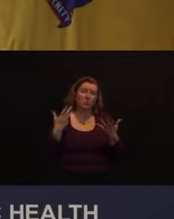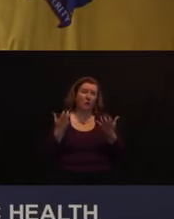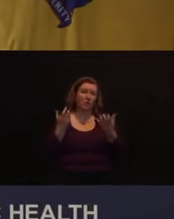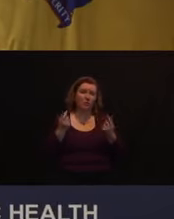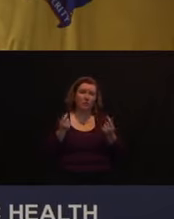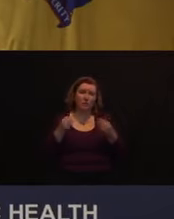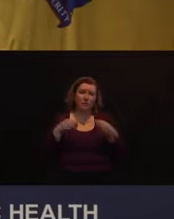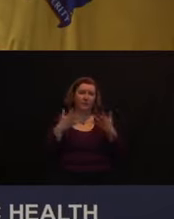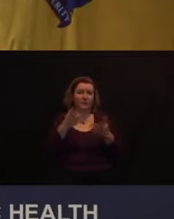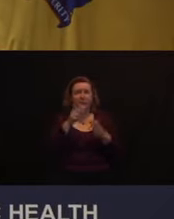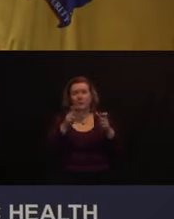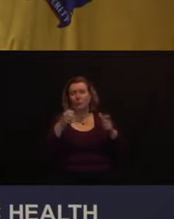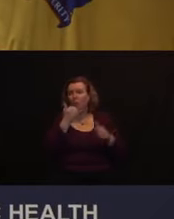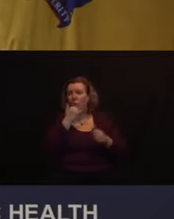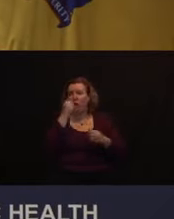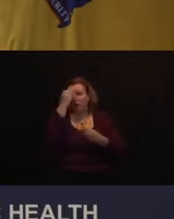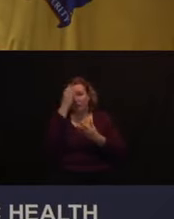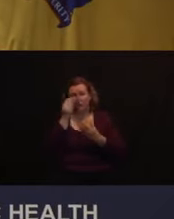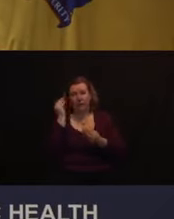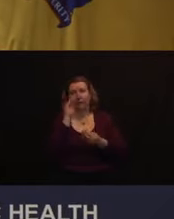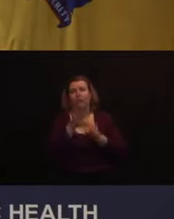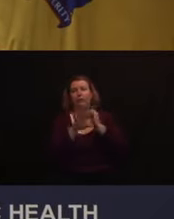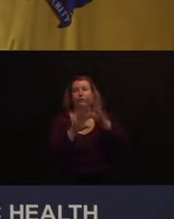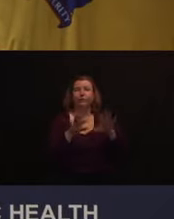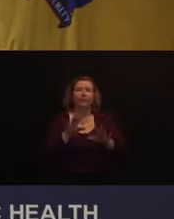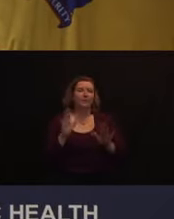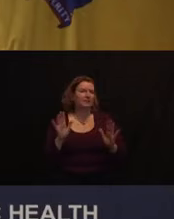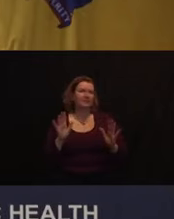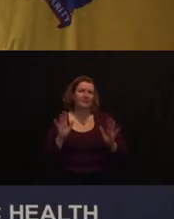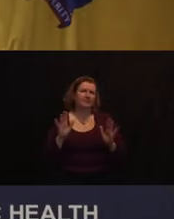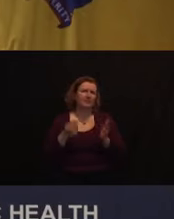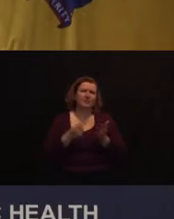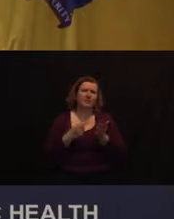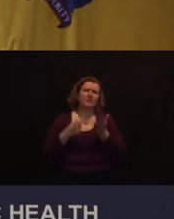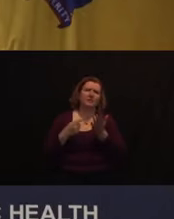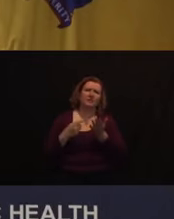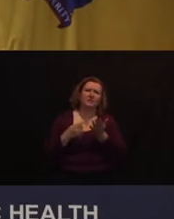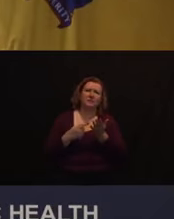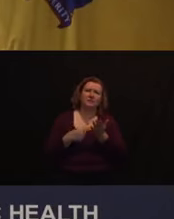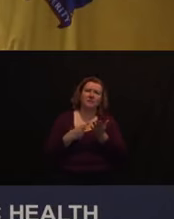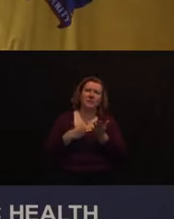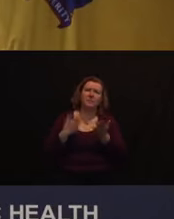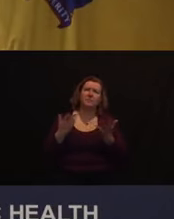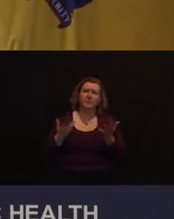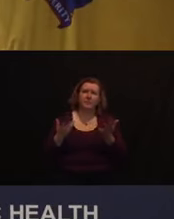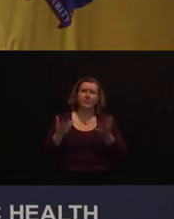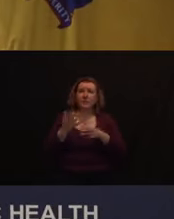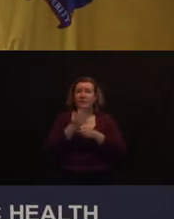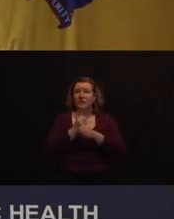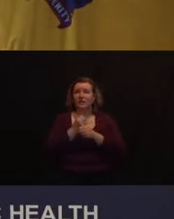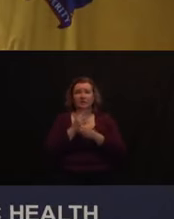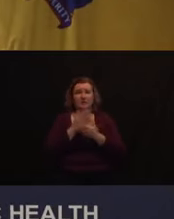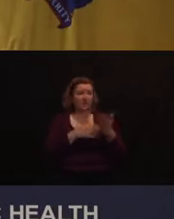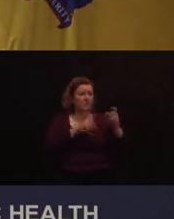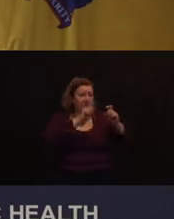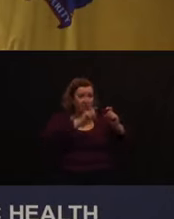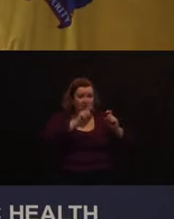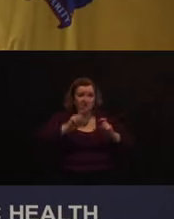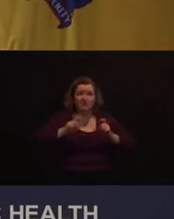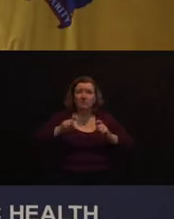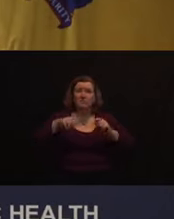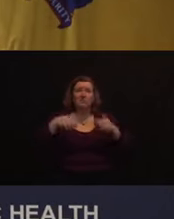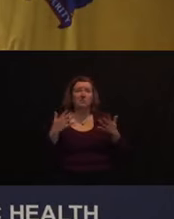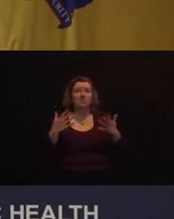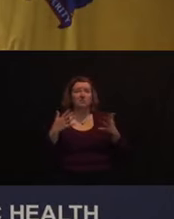not going to happen. That's not to say that there may be some reason why you got a handful of tests that are getting caught up on, or to